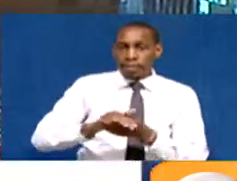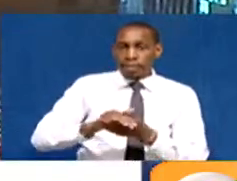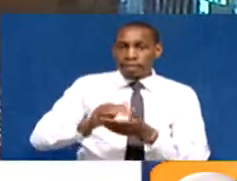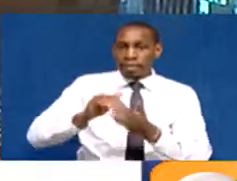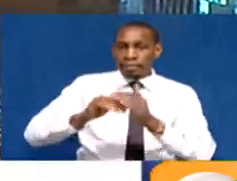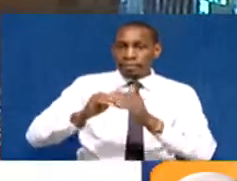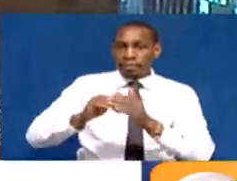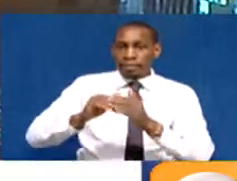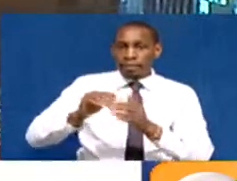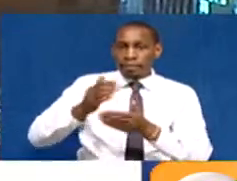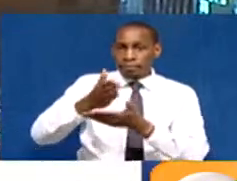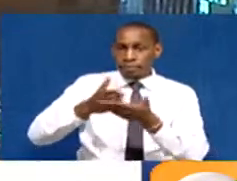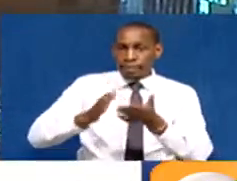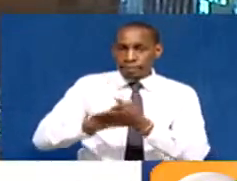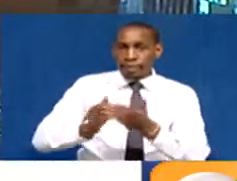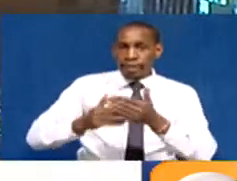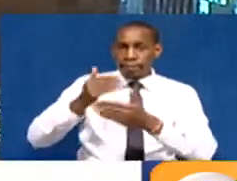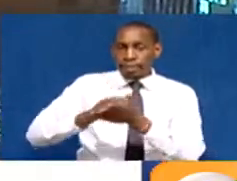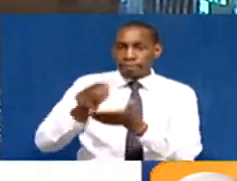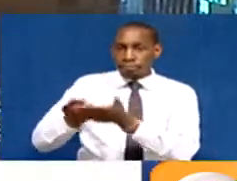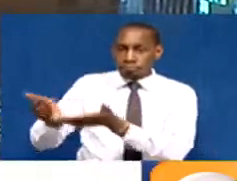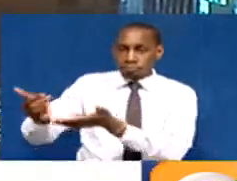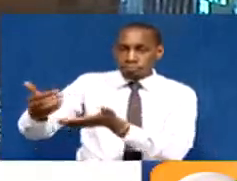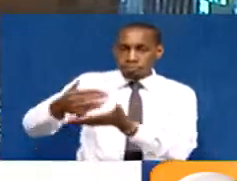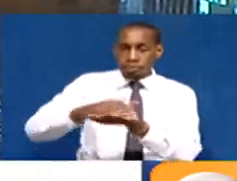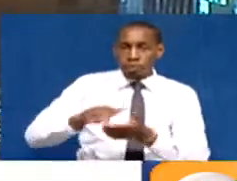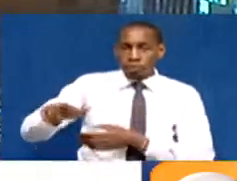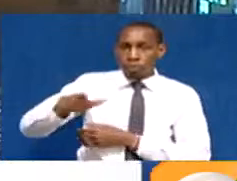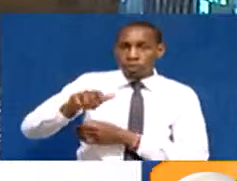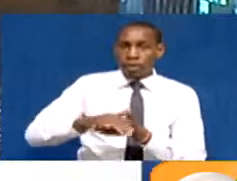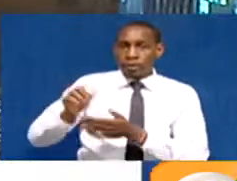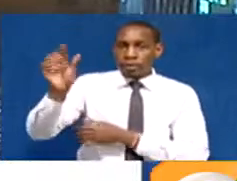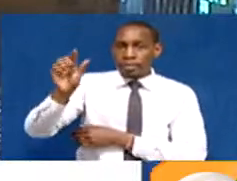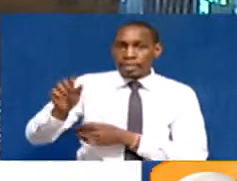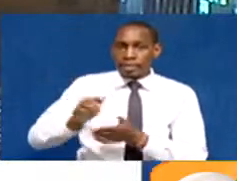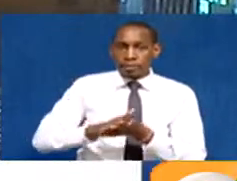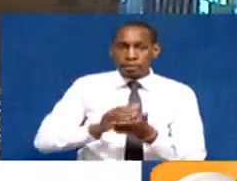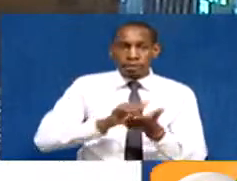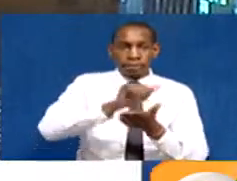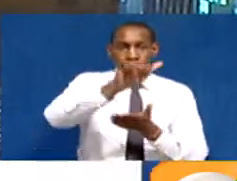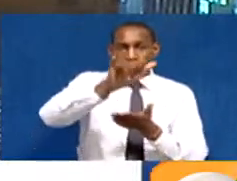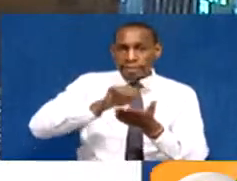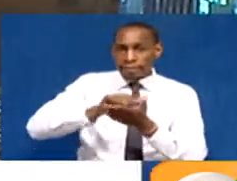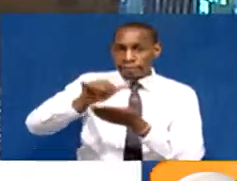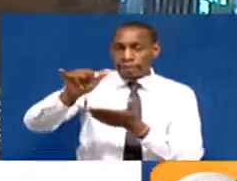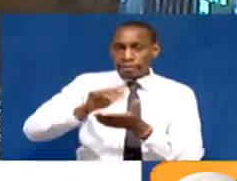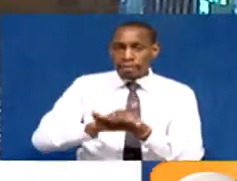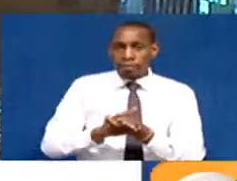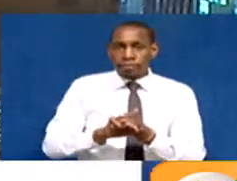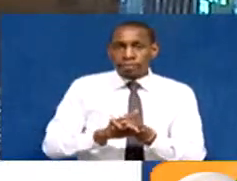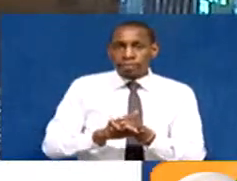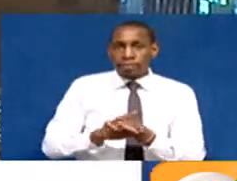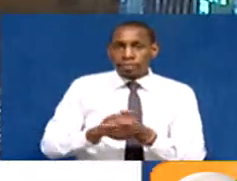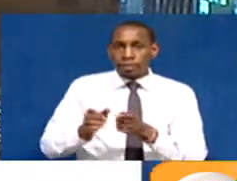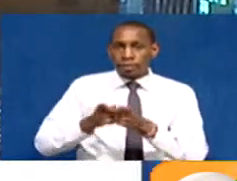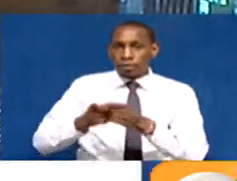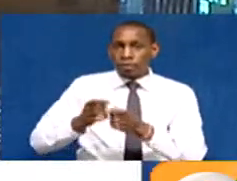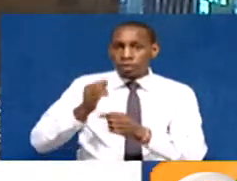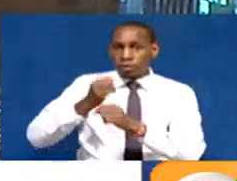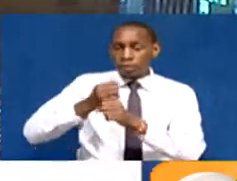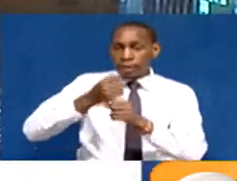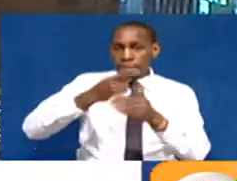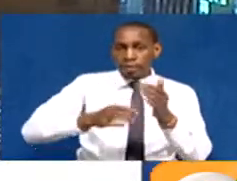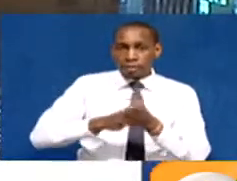than half on the back of increased revenue on domestic and regional routes amid a tight lid on operating